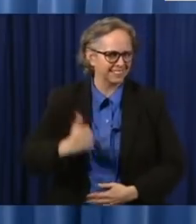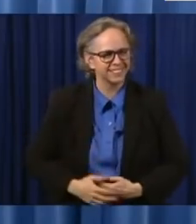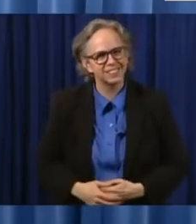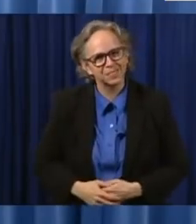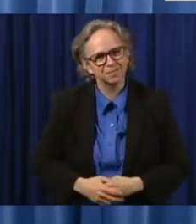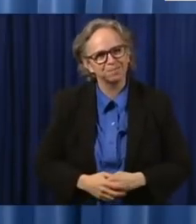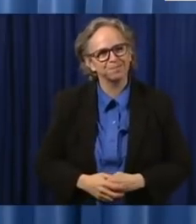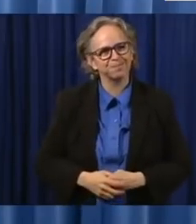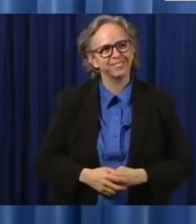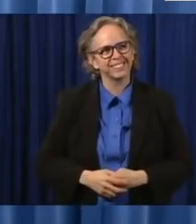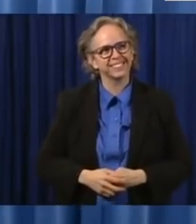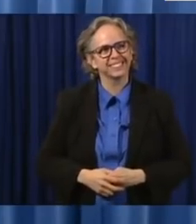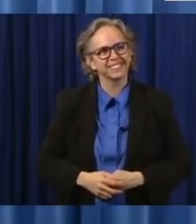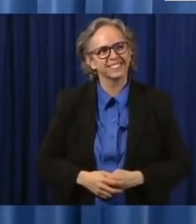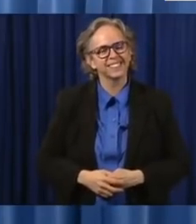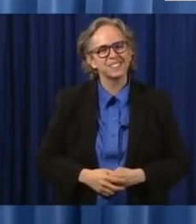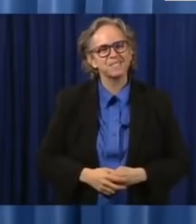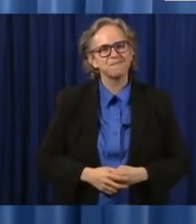out there.